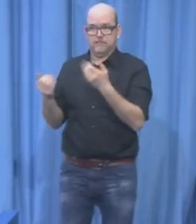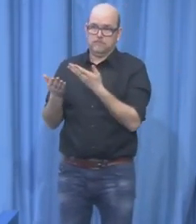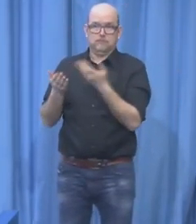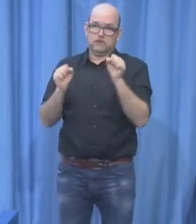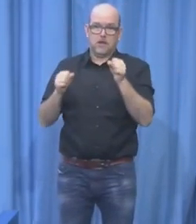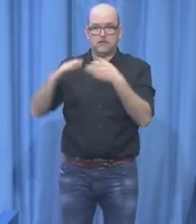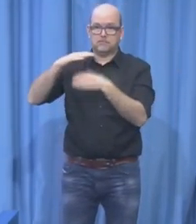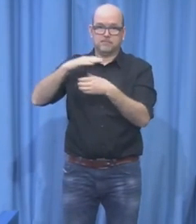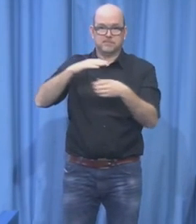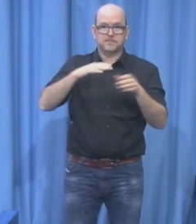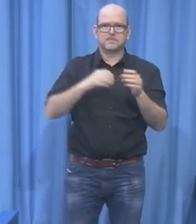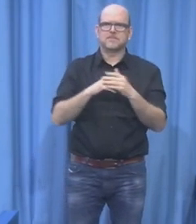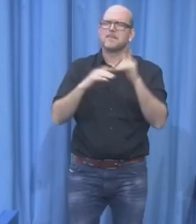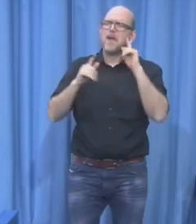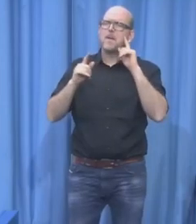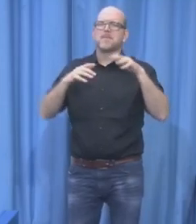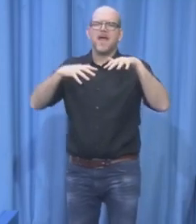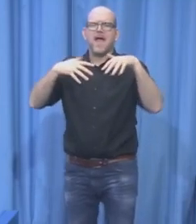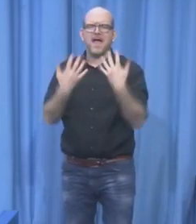with.